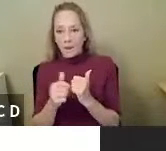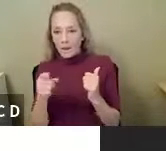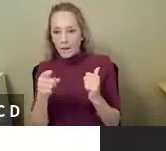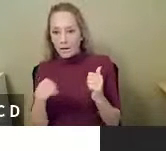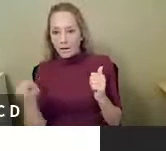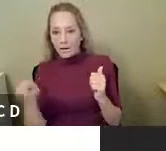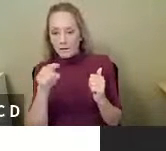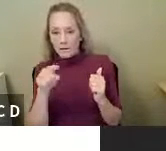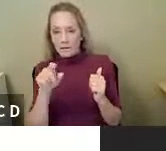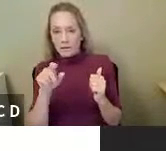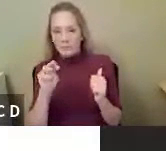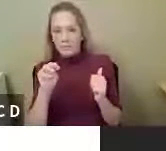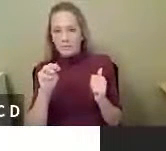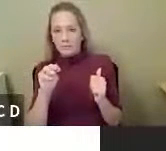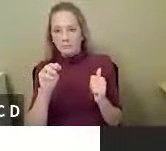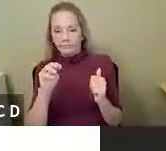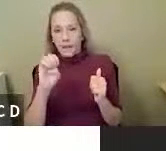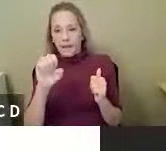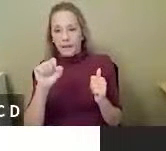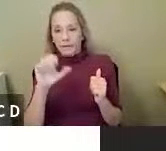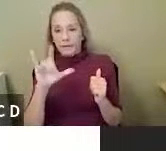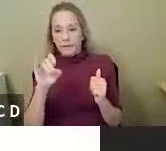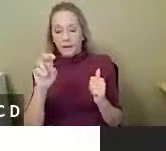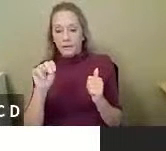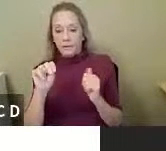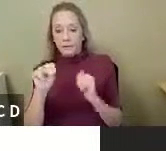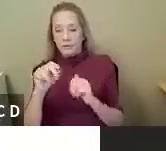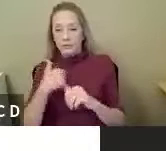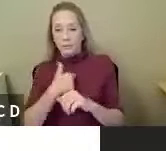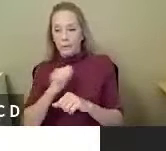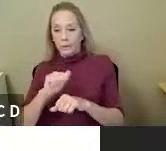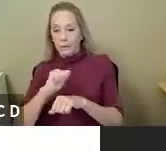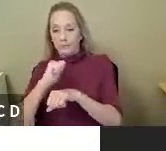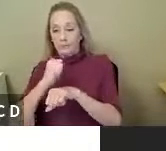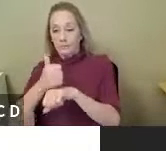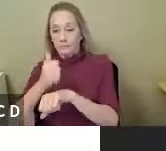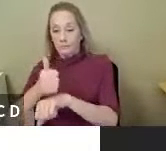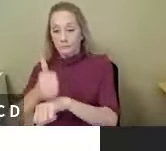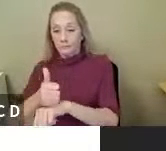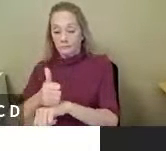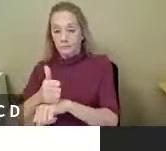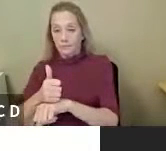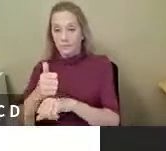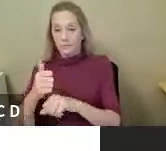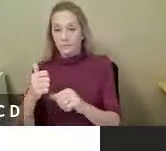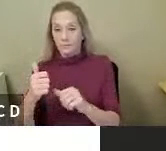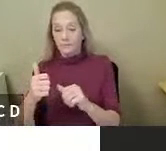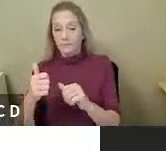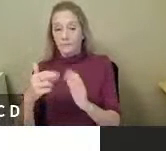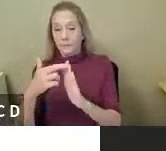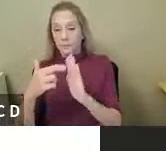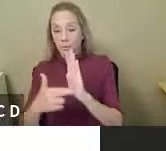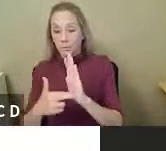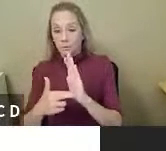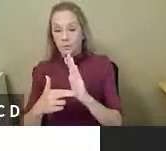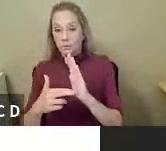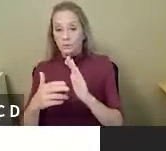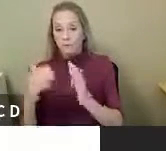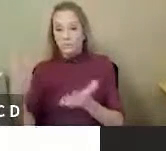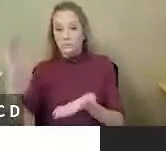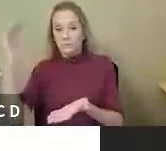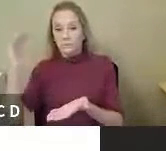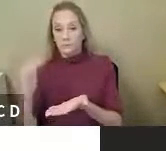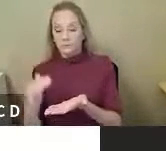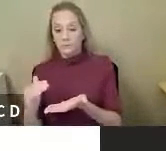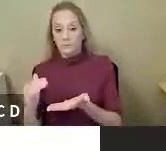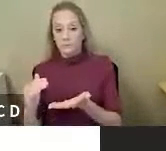we would put in place that would be met with success in our community currently. So I think that's something we